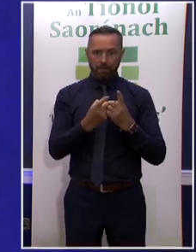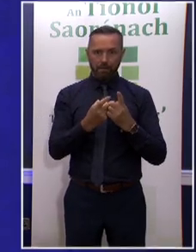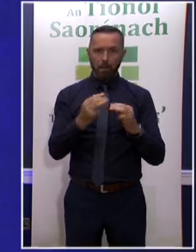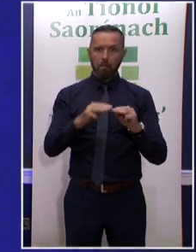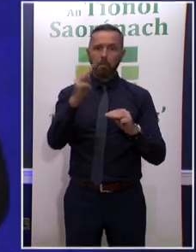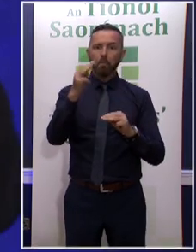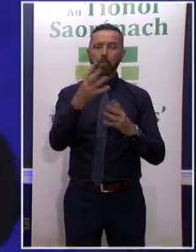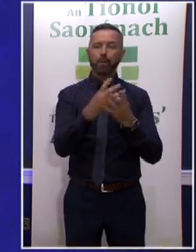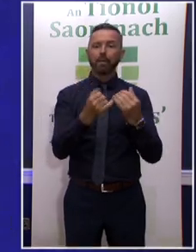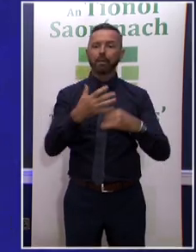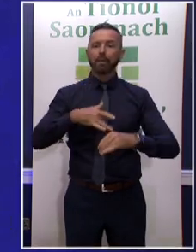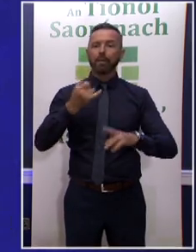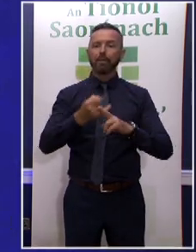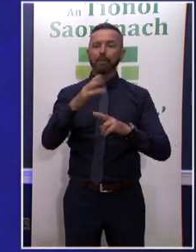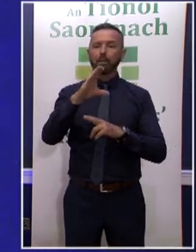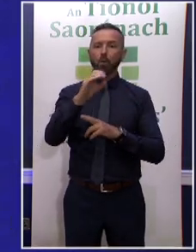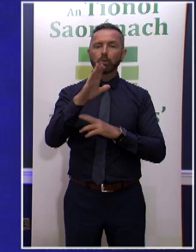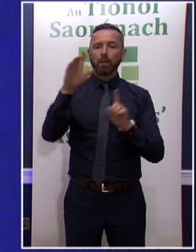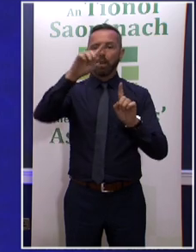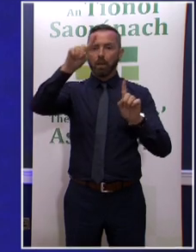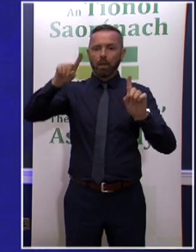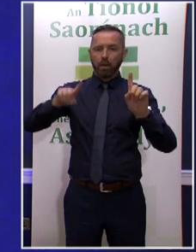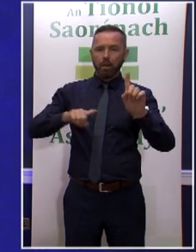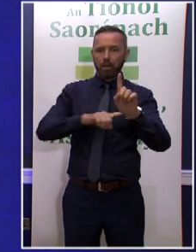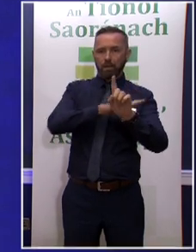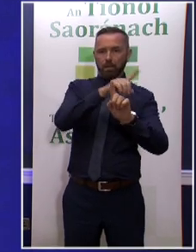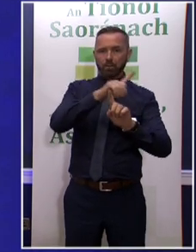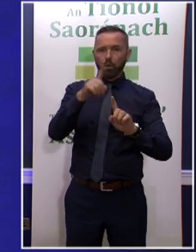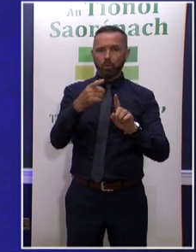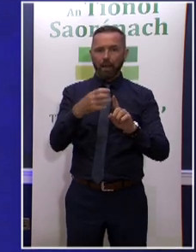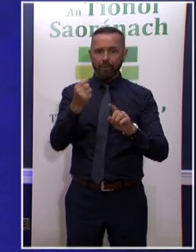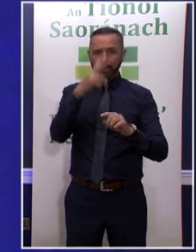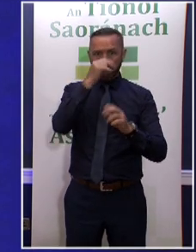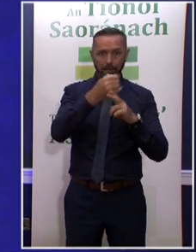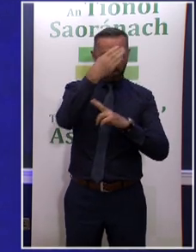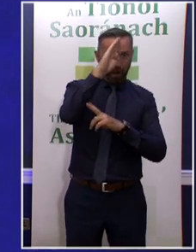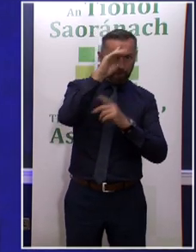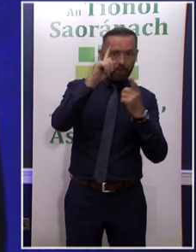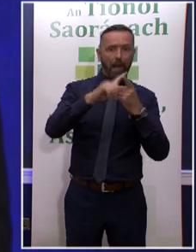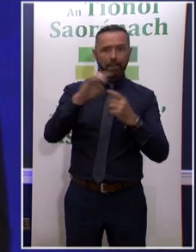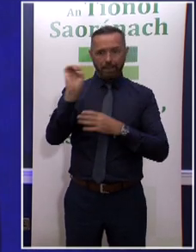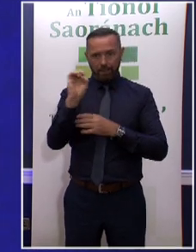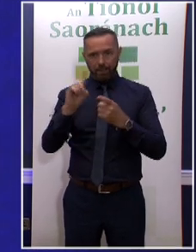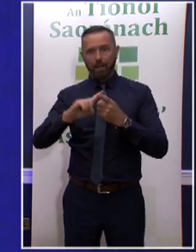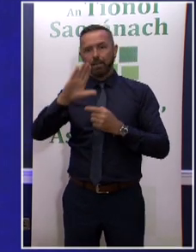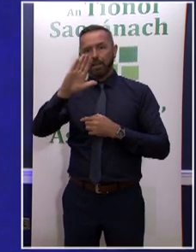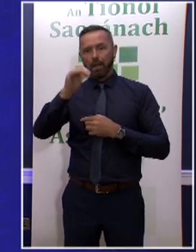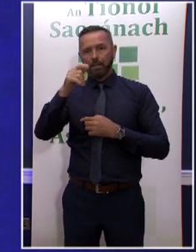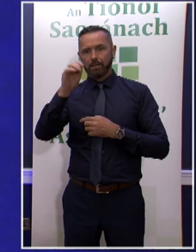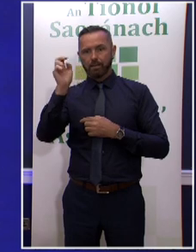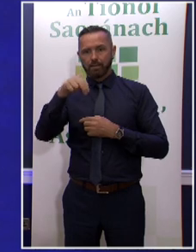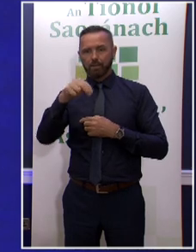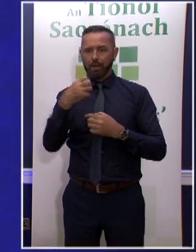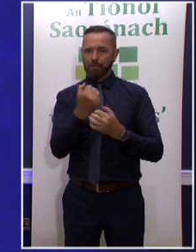in this kind of coastal zone have names in Irish as well as in English and Latin. And there